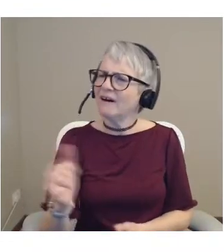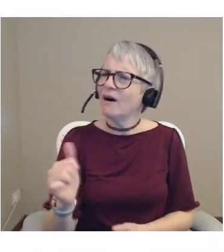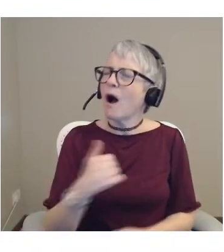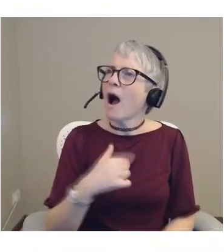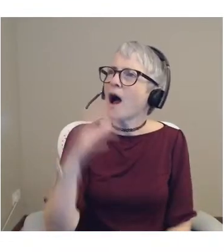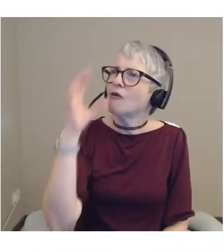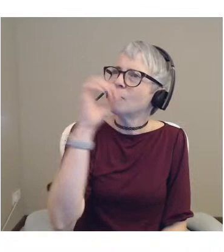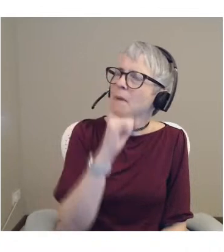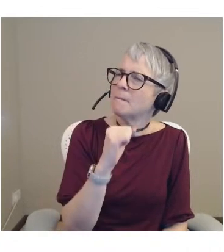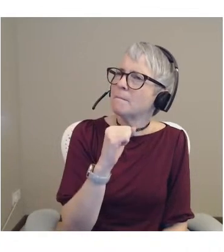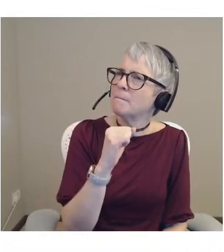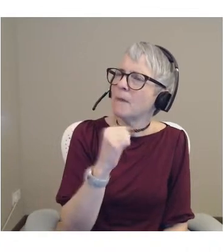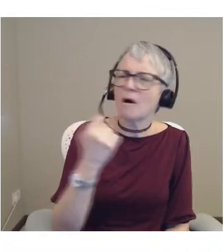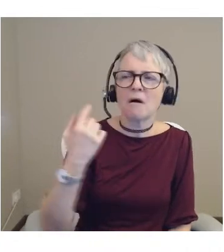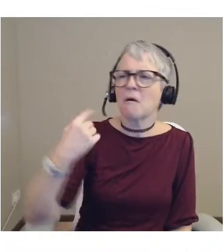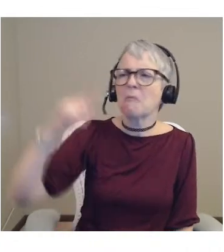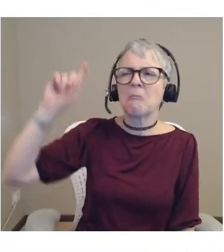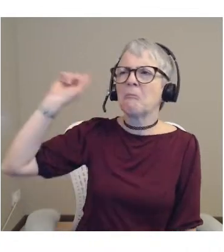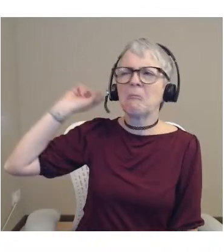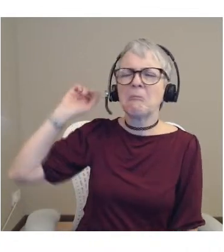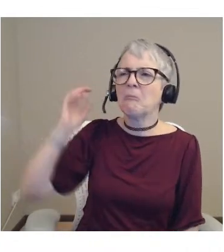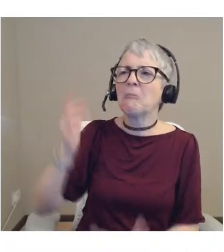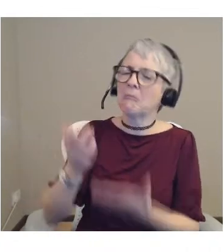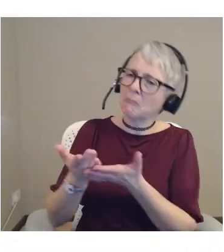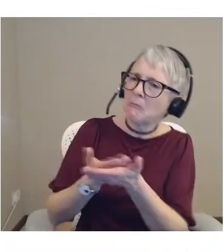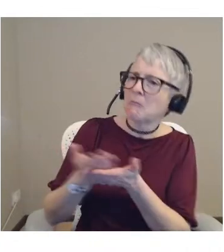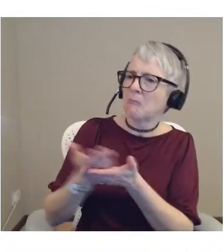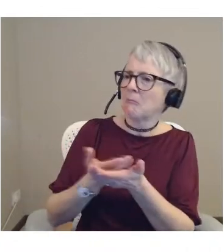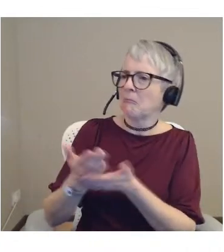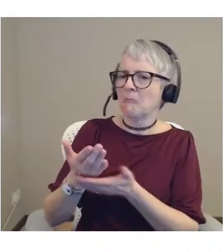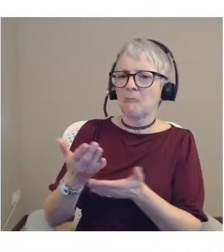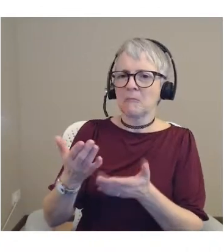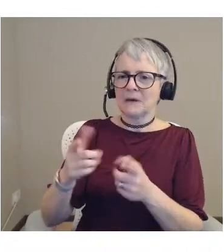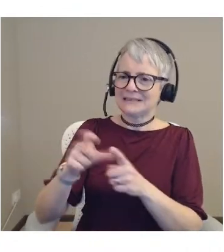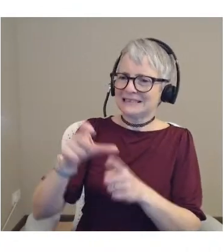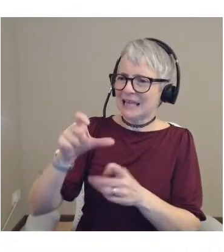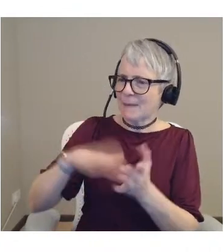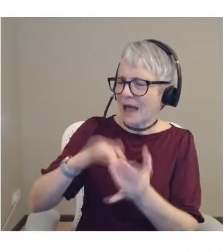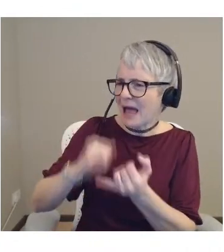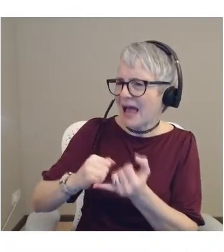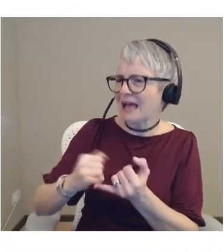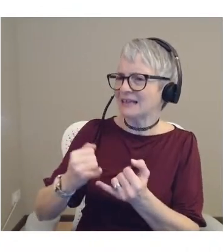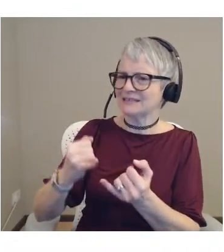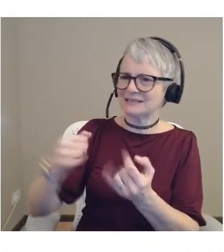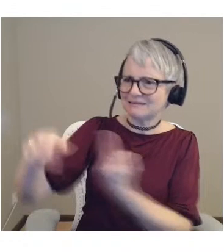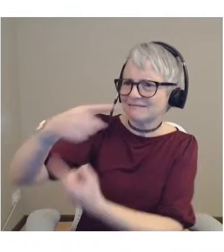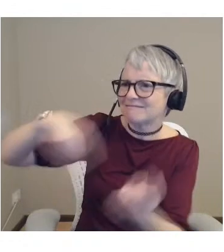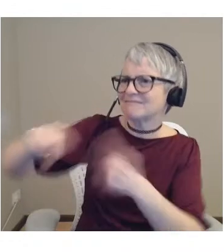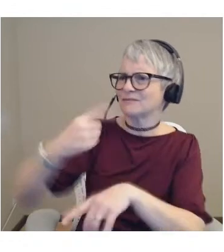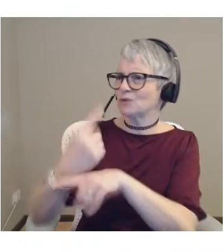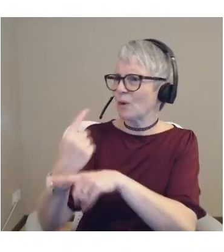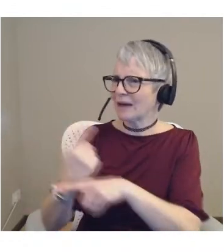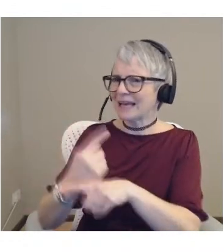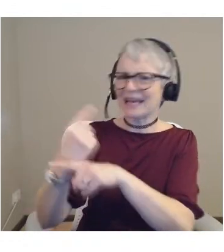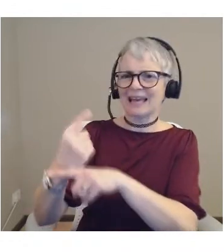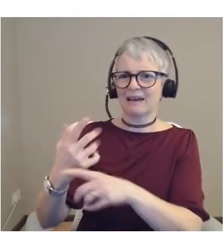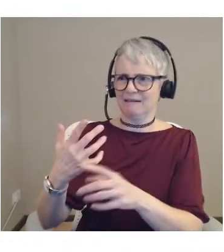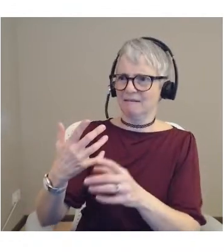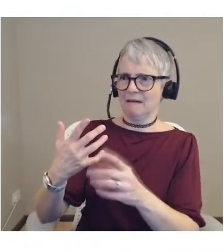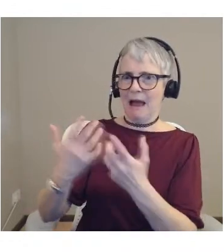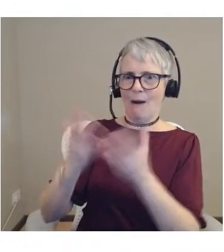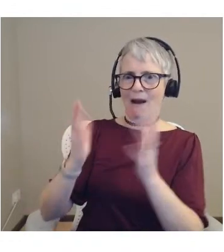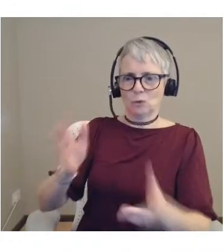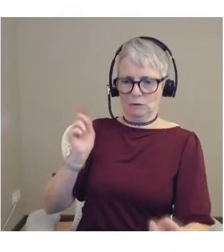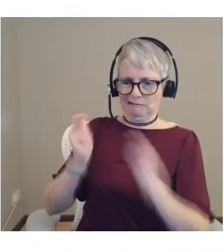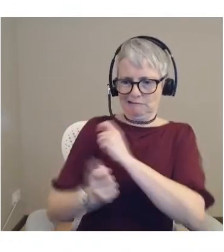work they were doing, and they're in there, the DCMS. Clearly, they had to adapt their working practices. And then I think